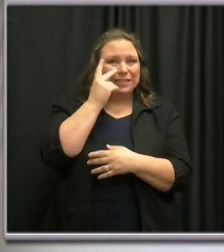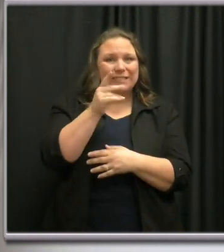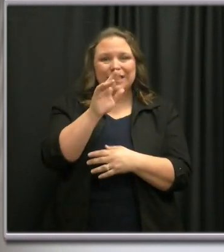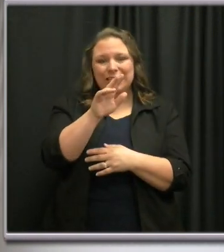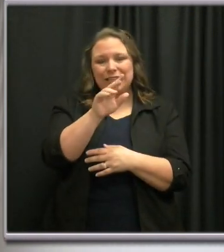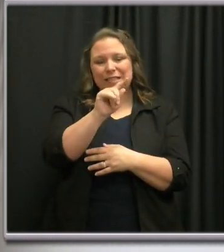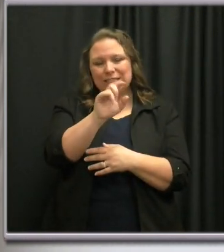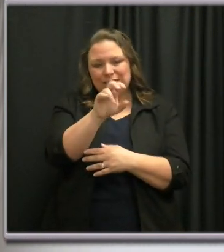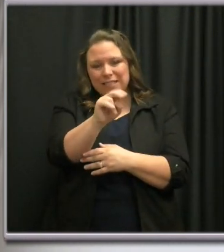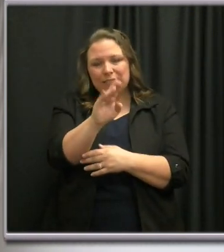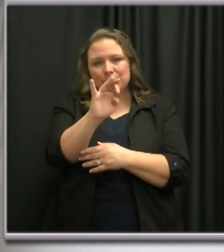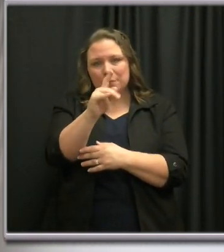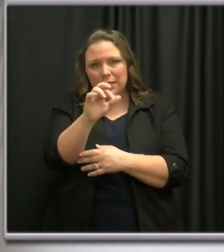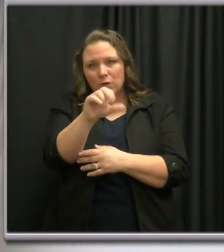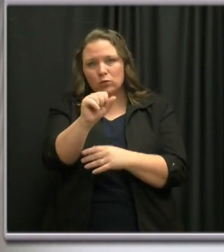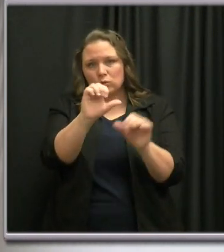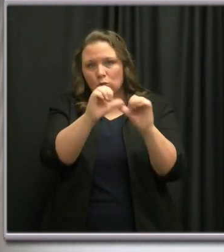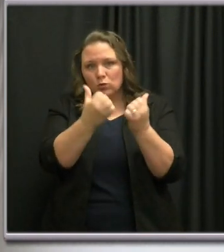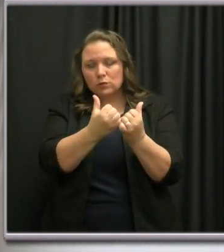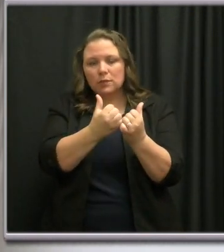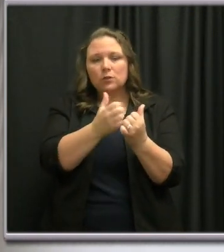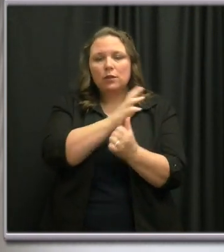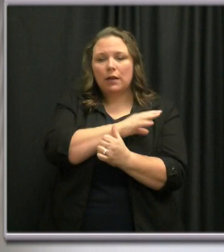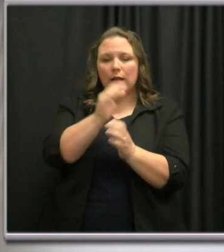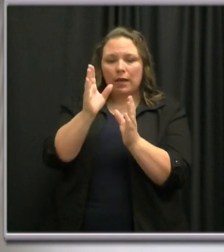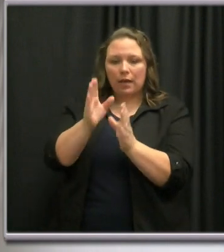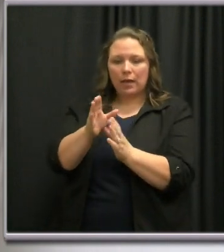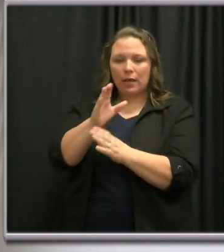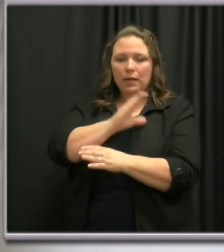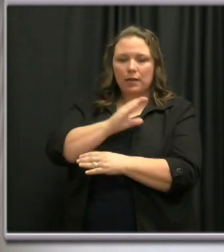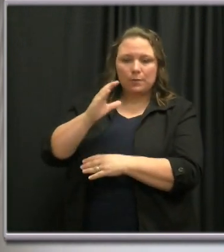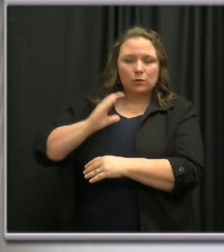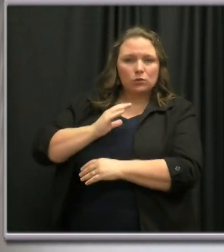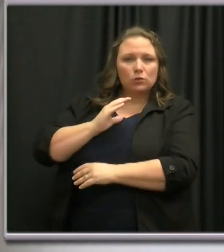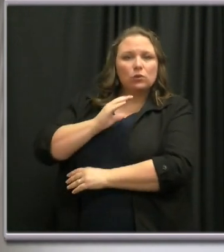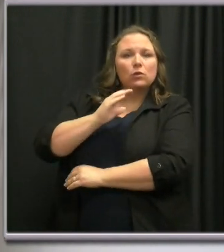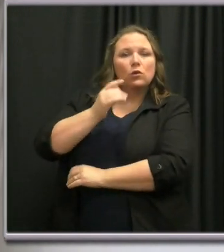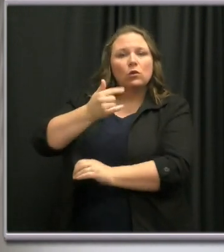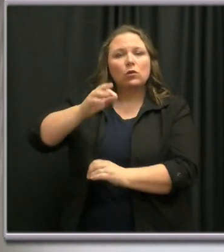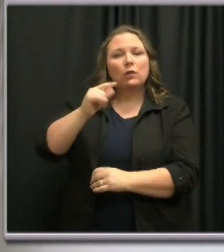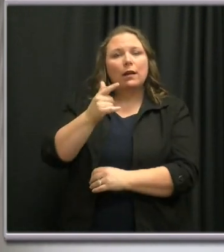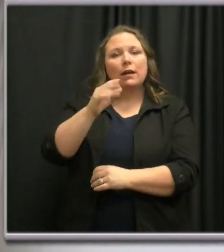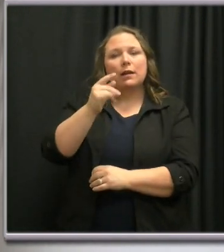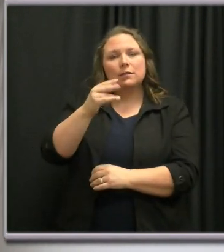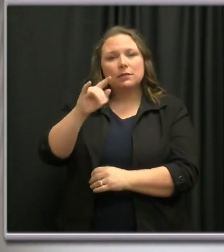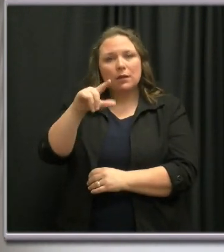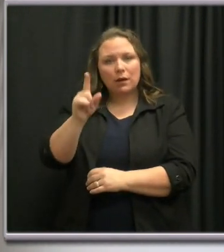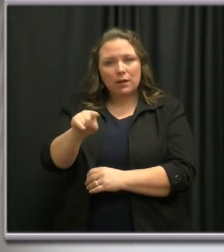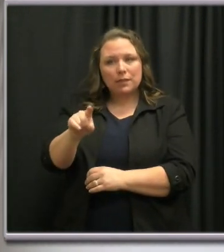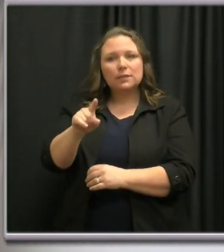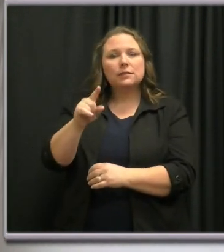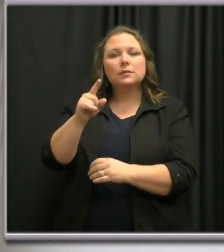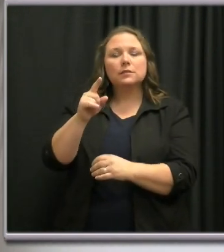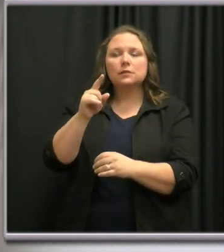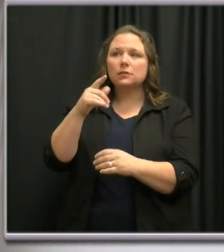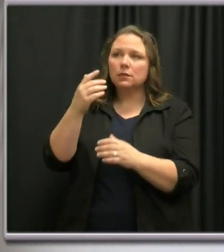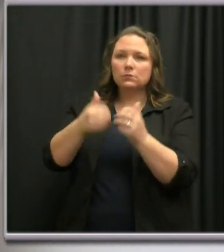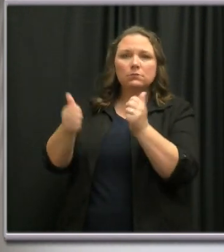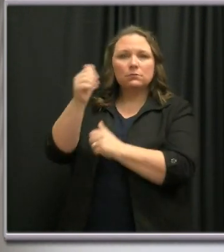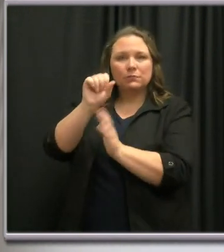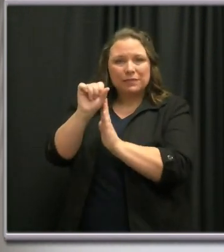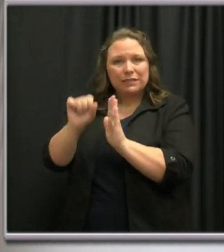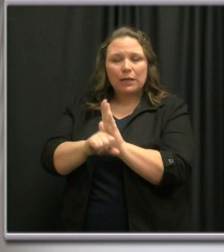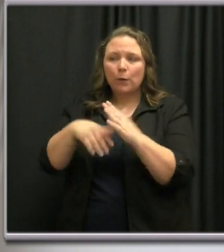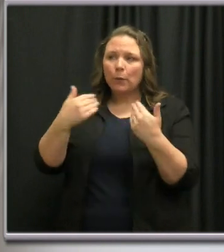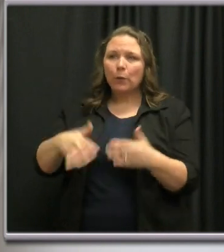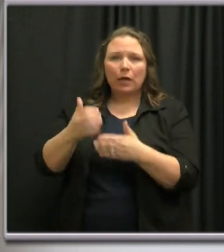Bankers Association, and also Commissioner Greg Gonzalez with financial institutions at the state. They've been really